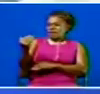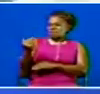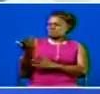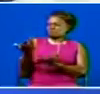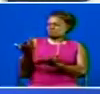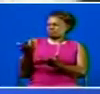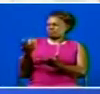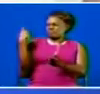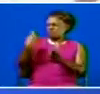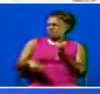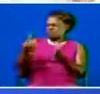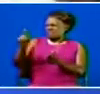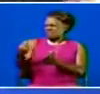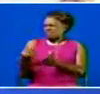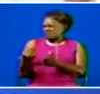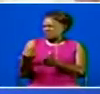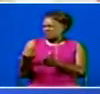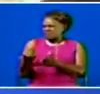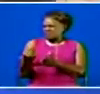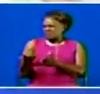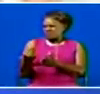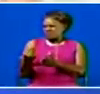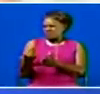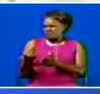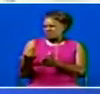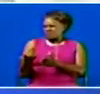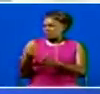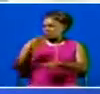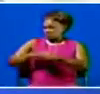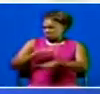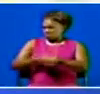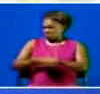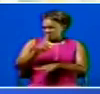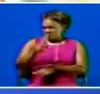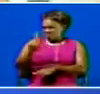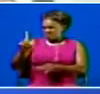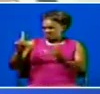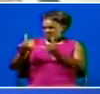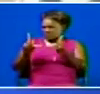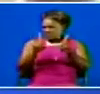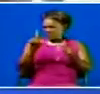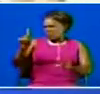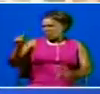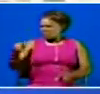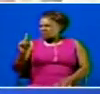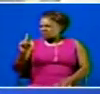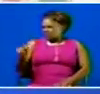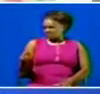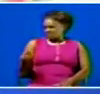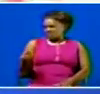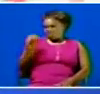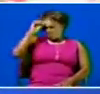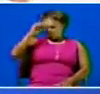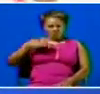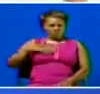they be charged 1,000 shillings? Is it in order for each of those certificates to be charged 1,000 shillings? In my